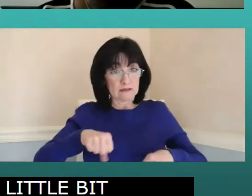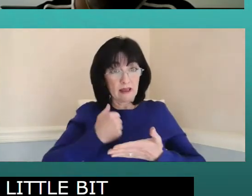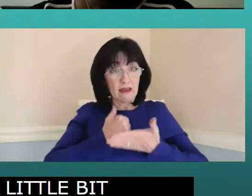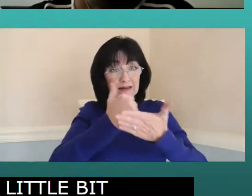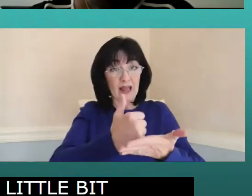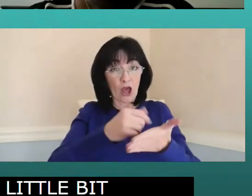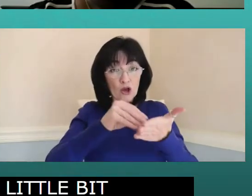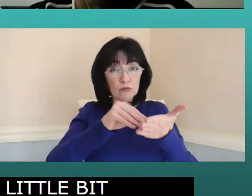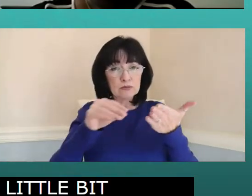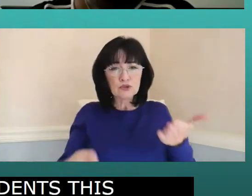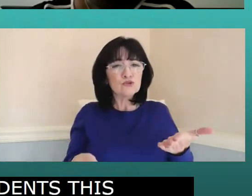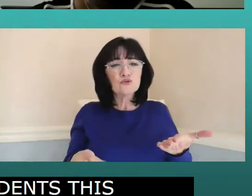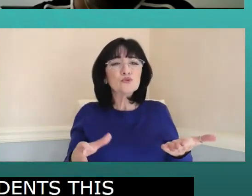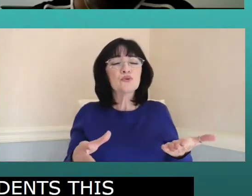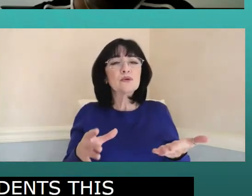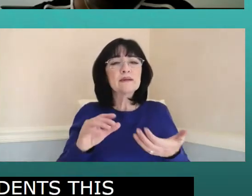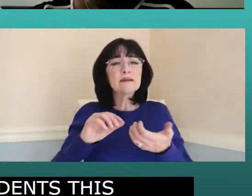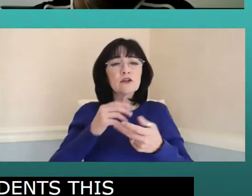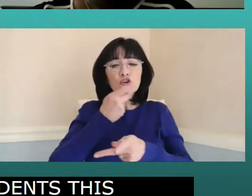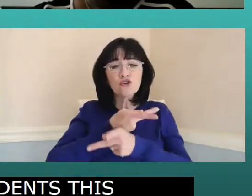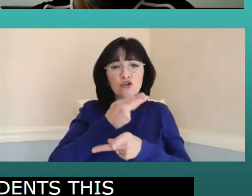can guardians help their students?